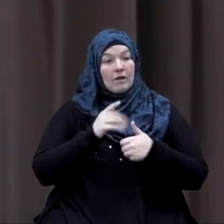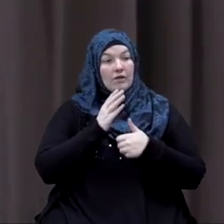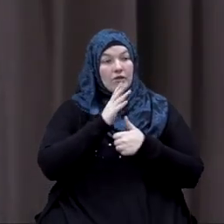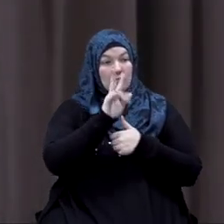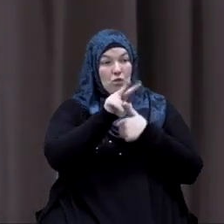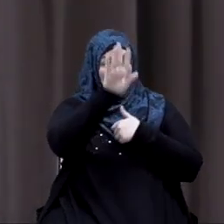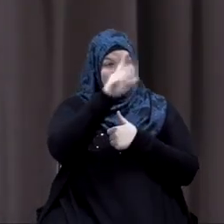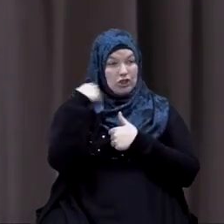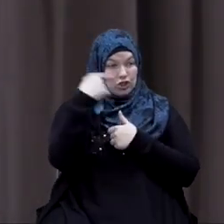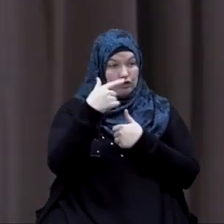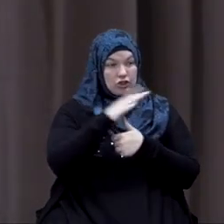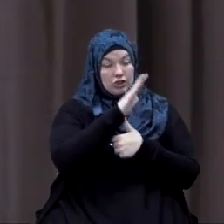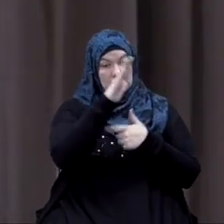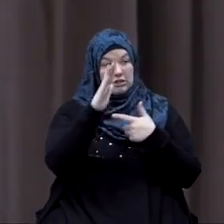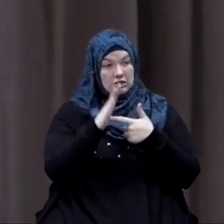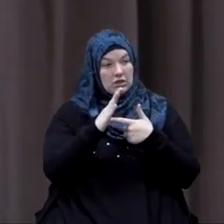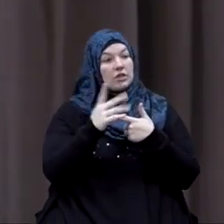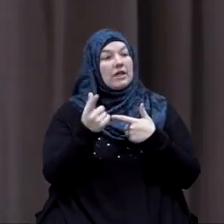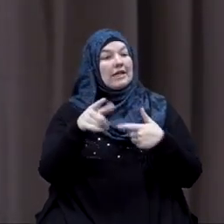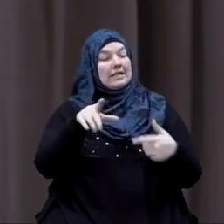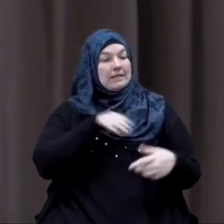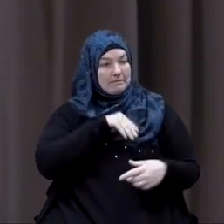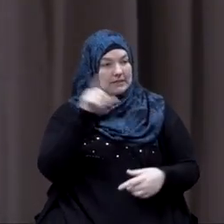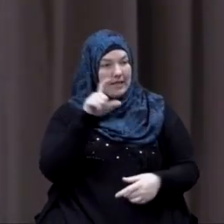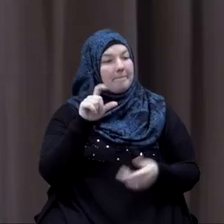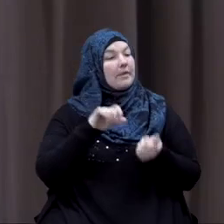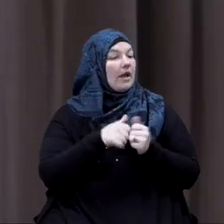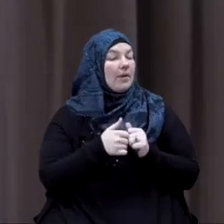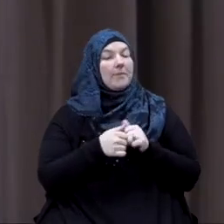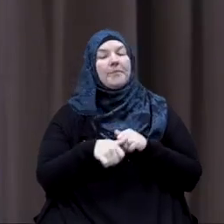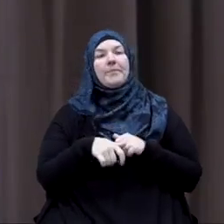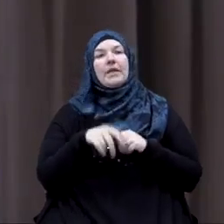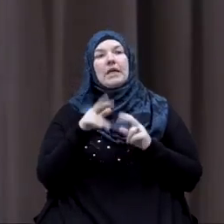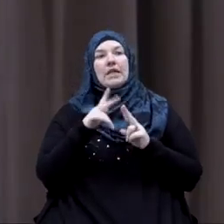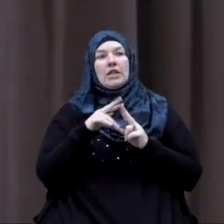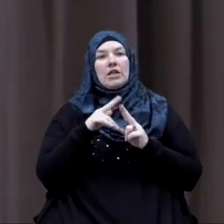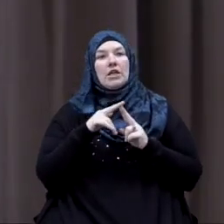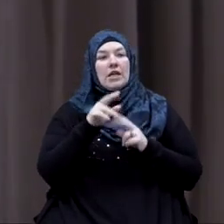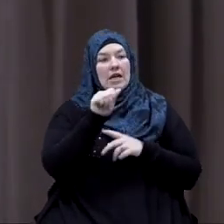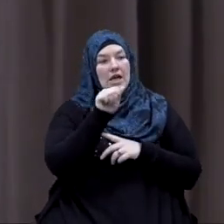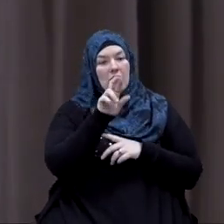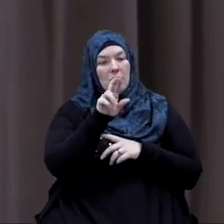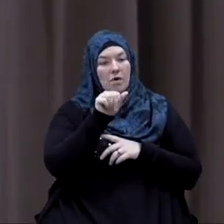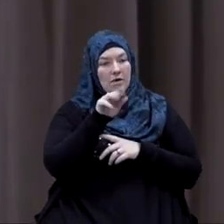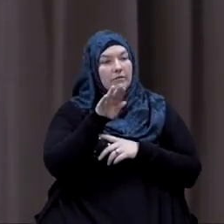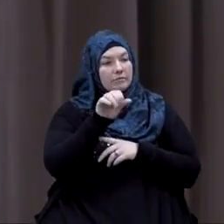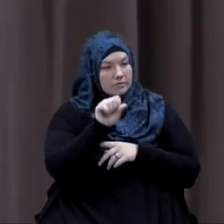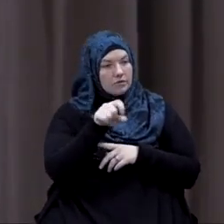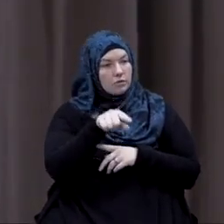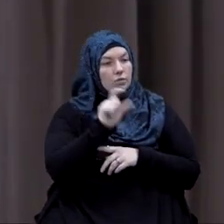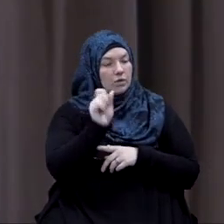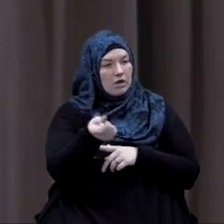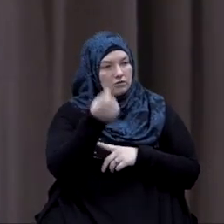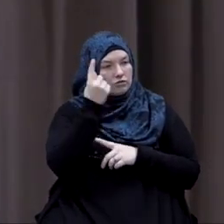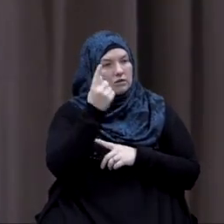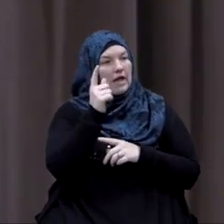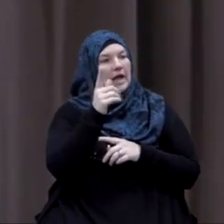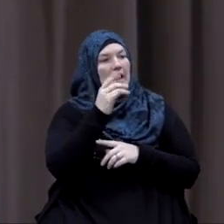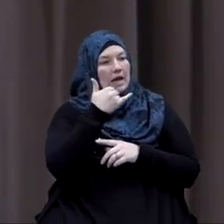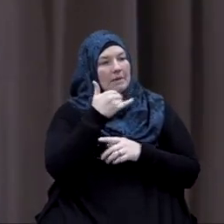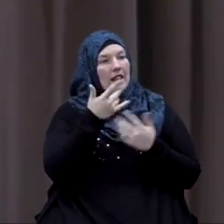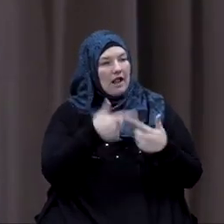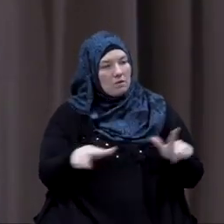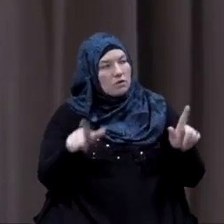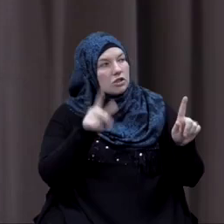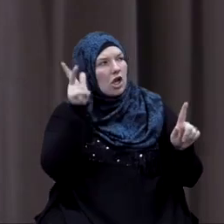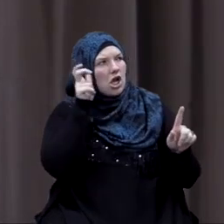generation, it was by one of two things. Either they were Arabs who understood what the Arabic language